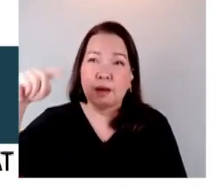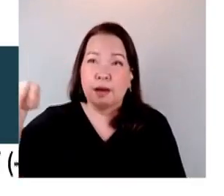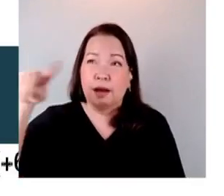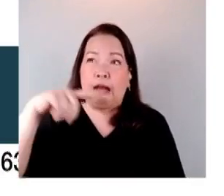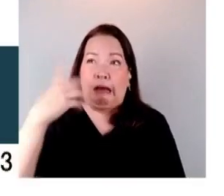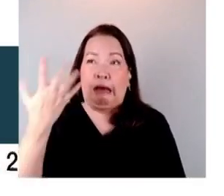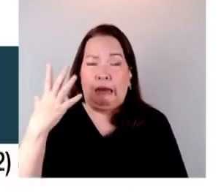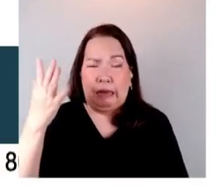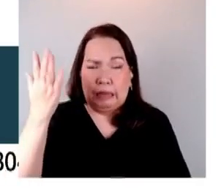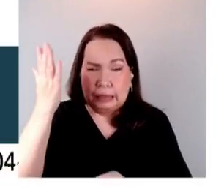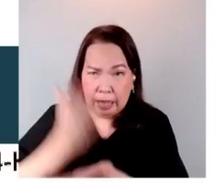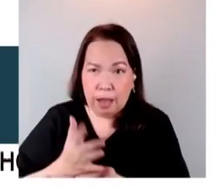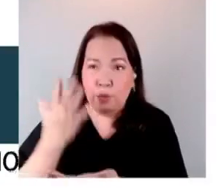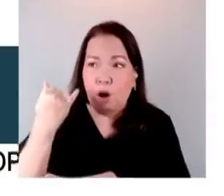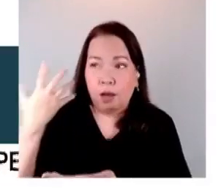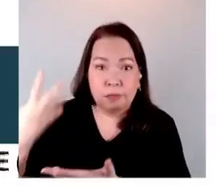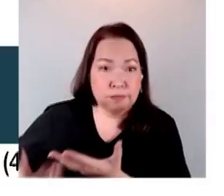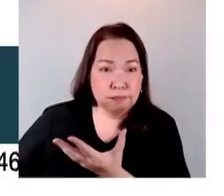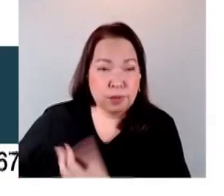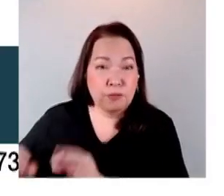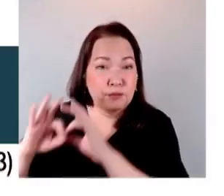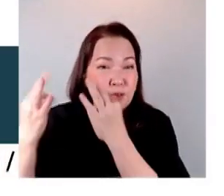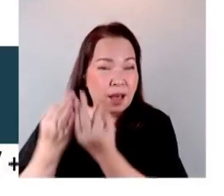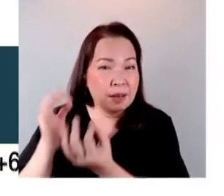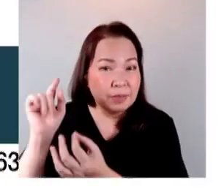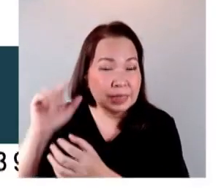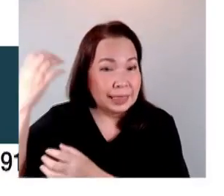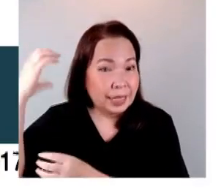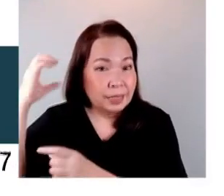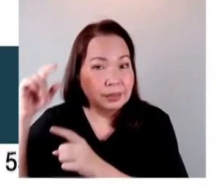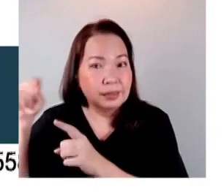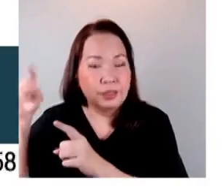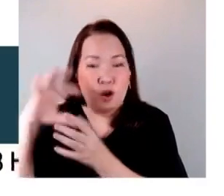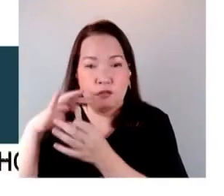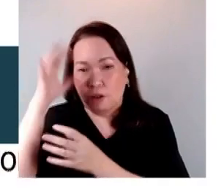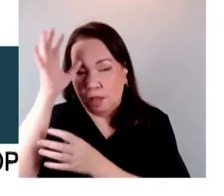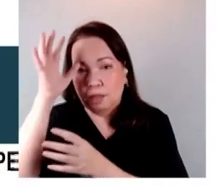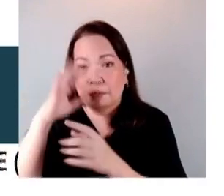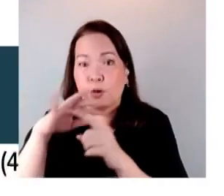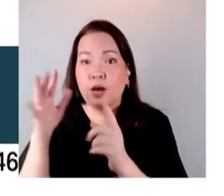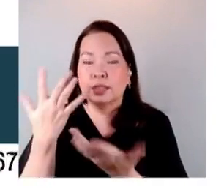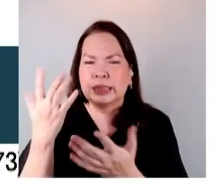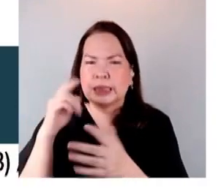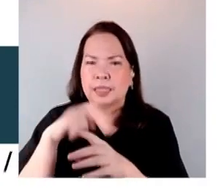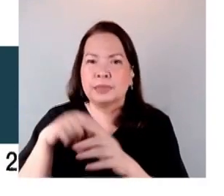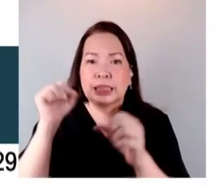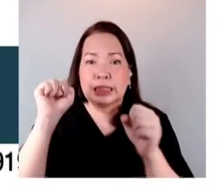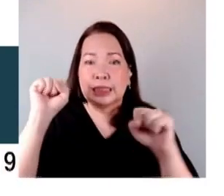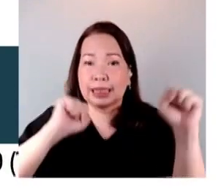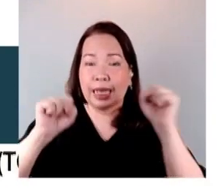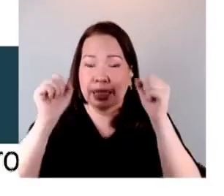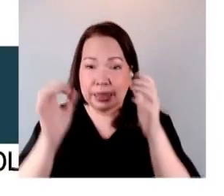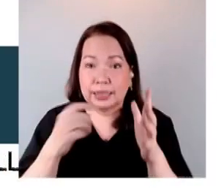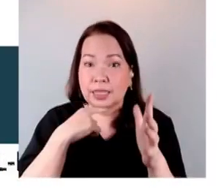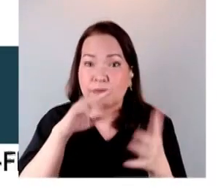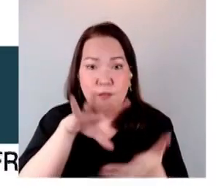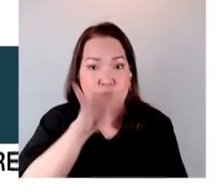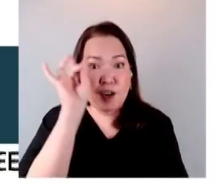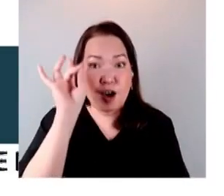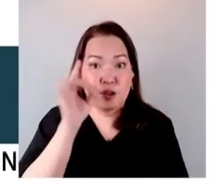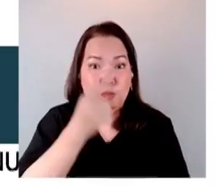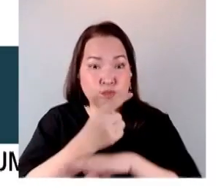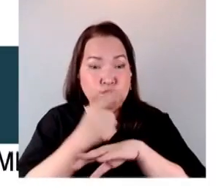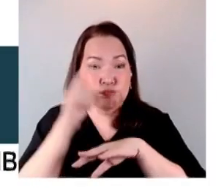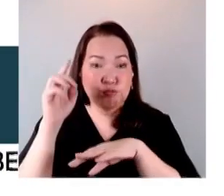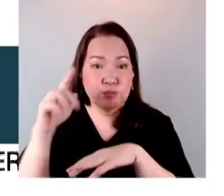member, Herminio Dicini, but also because Marcos dictatorship scientists themselves found that the nuclear power plant is unsafe.